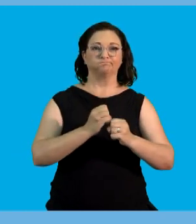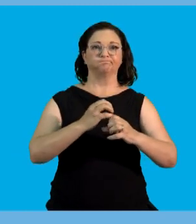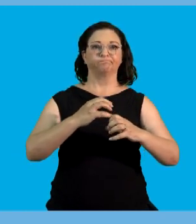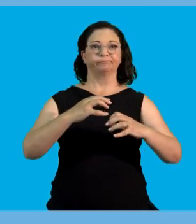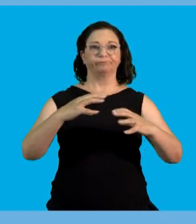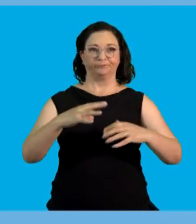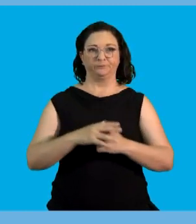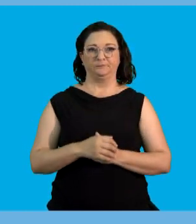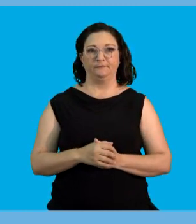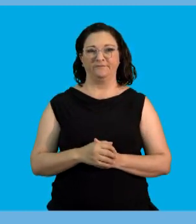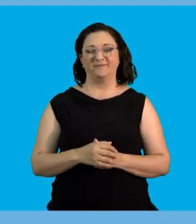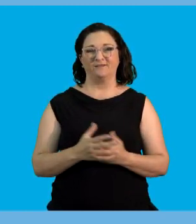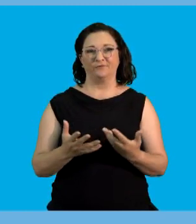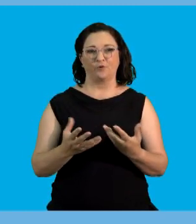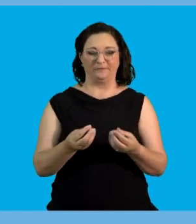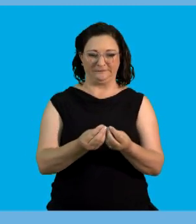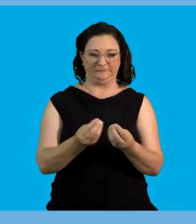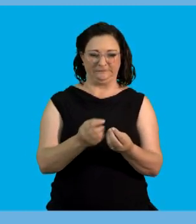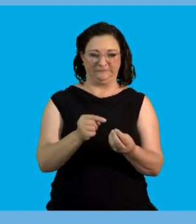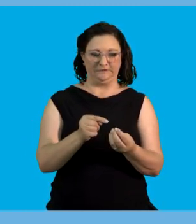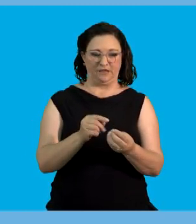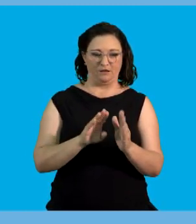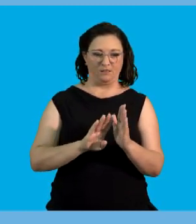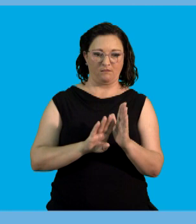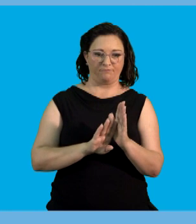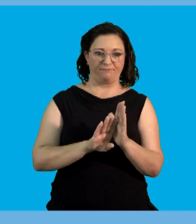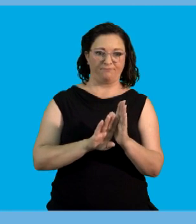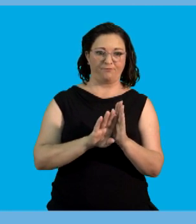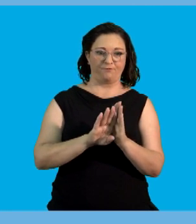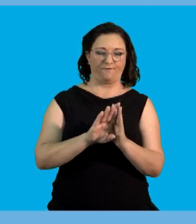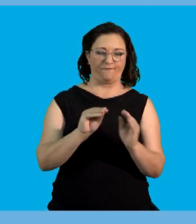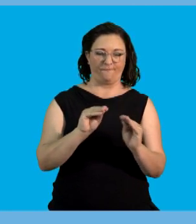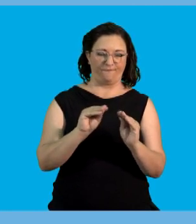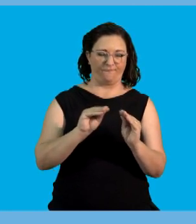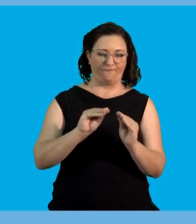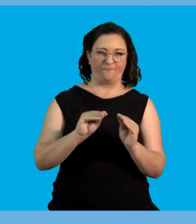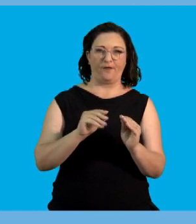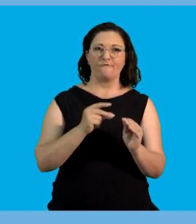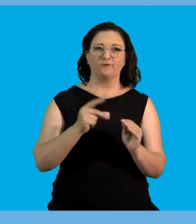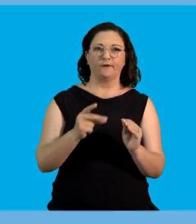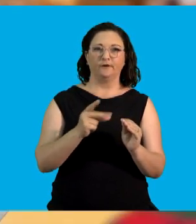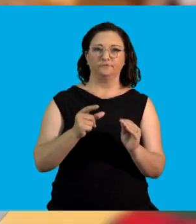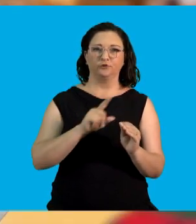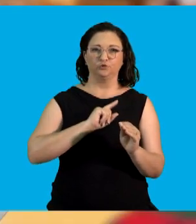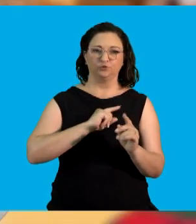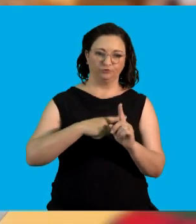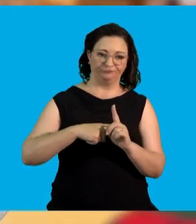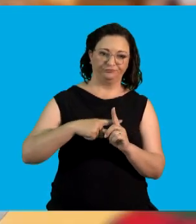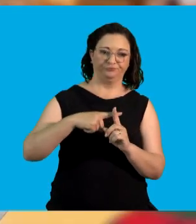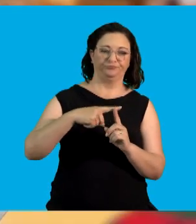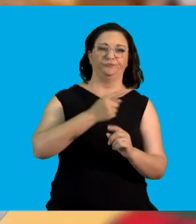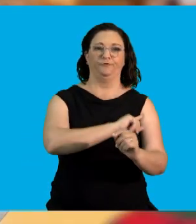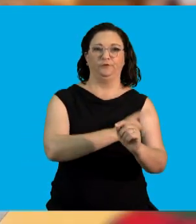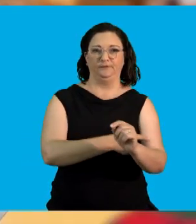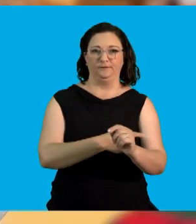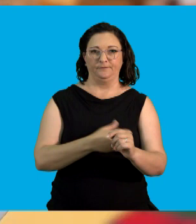matter and we increase temperature of that matter, those particles are going to start moving more faster and faster because there's going to be an